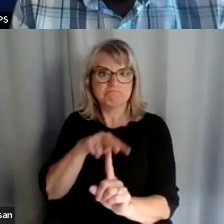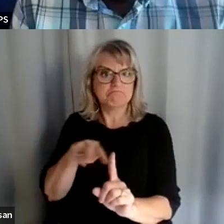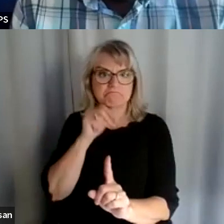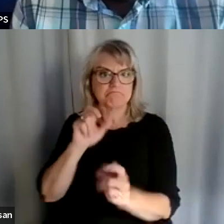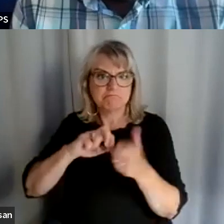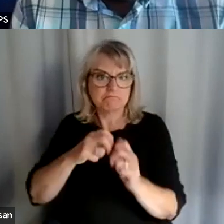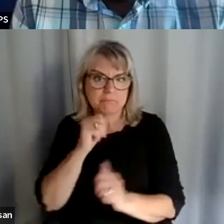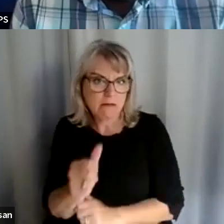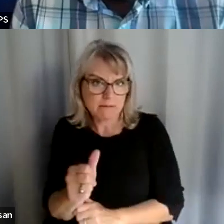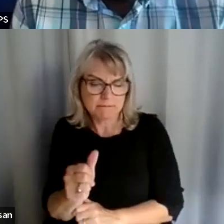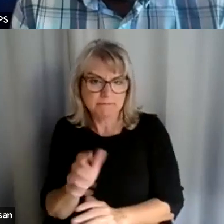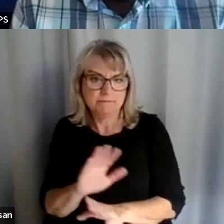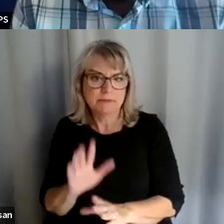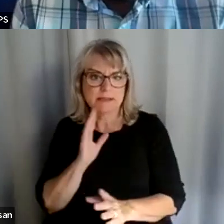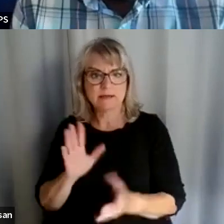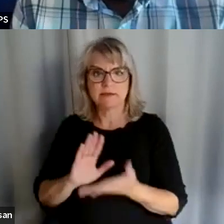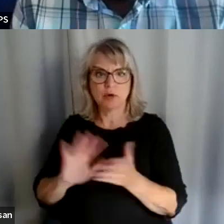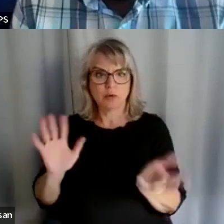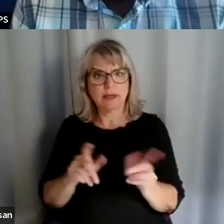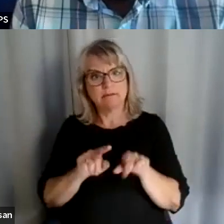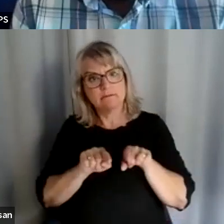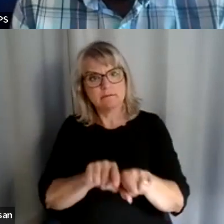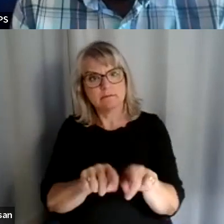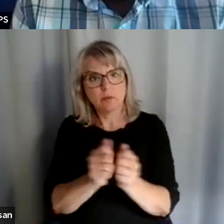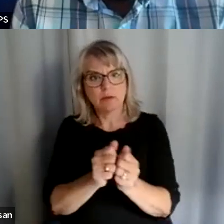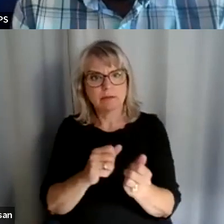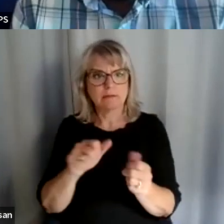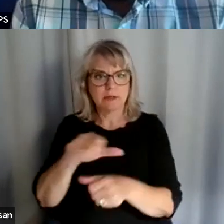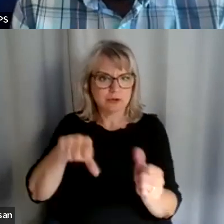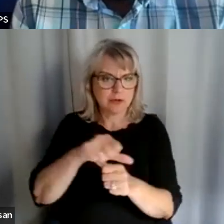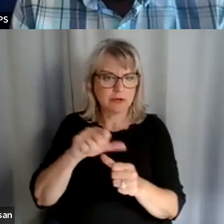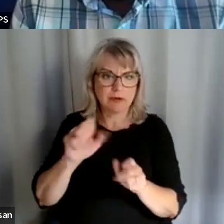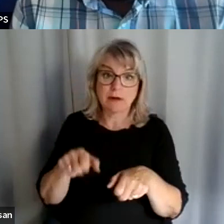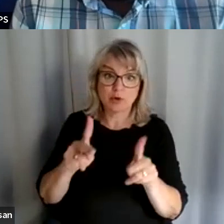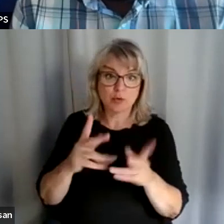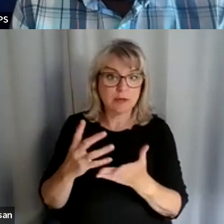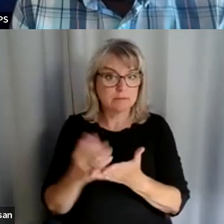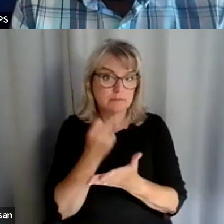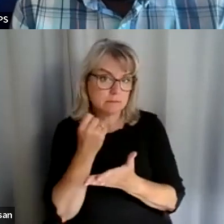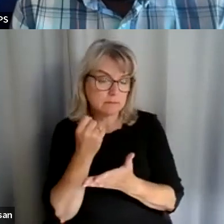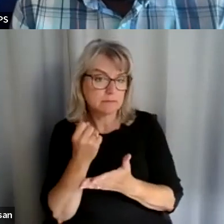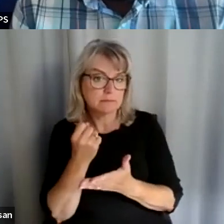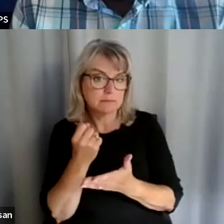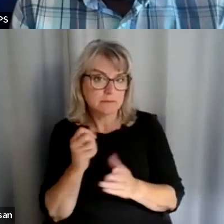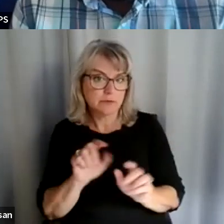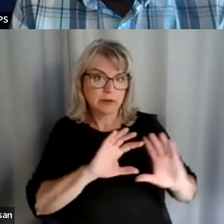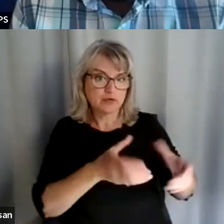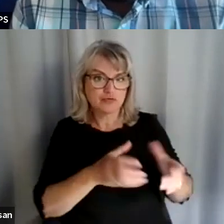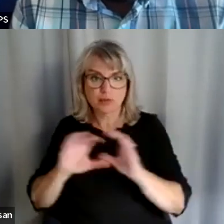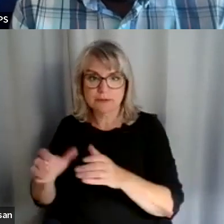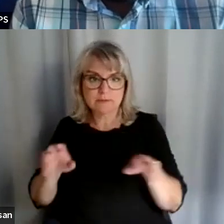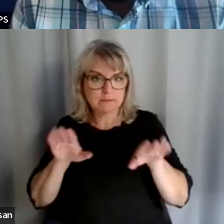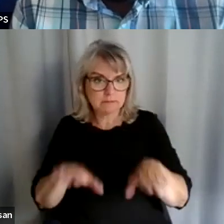see it as a complement and an opportunity for the two groups to come